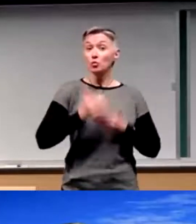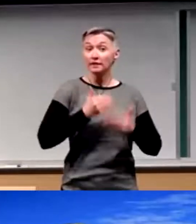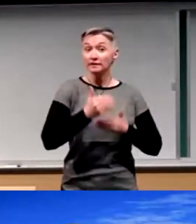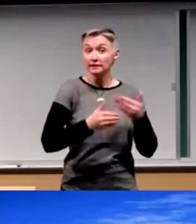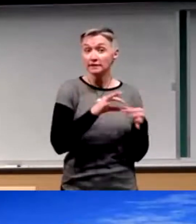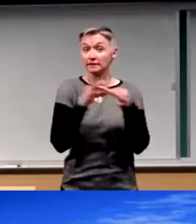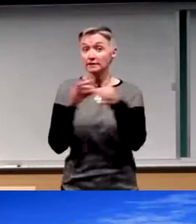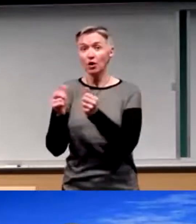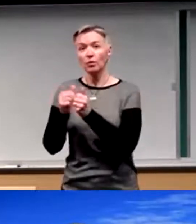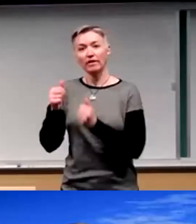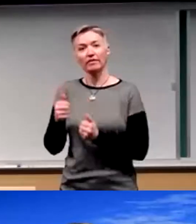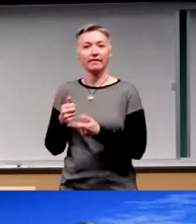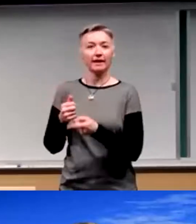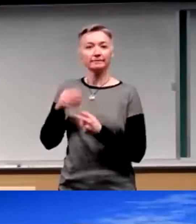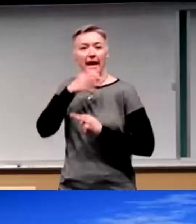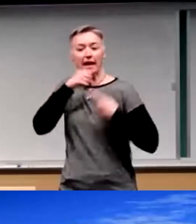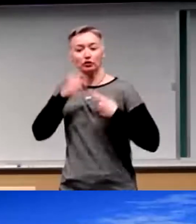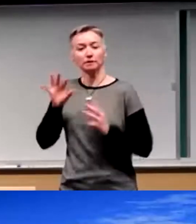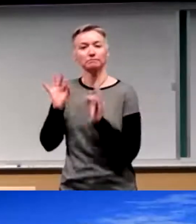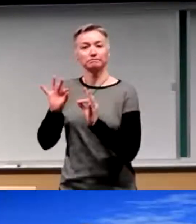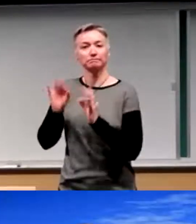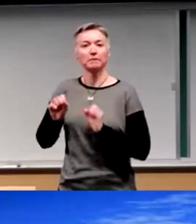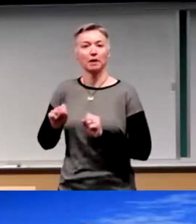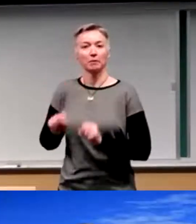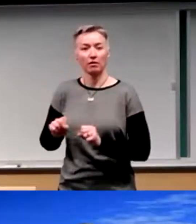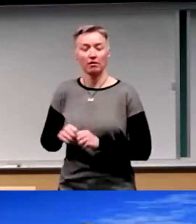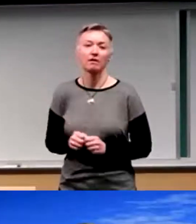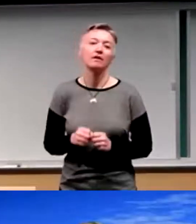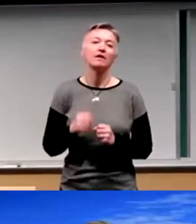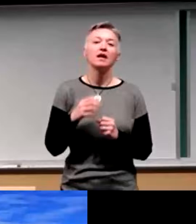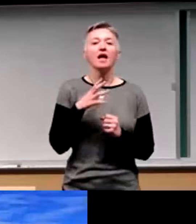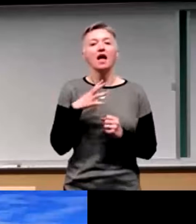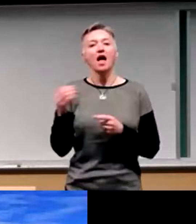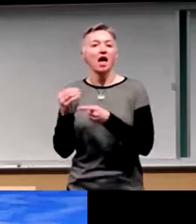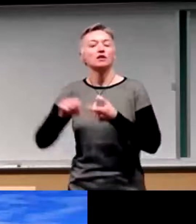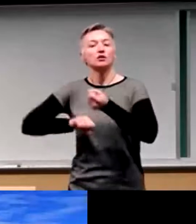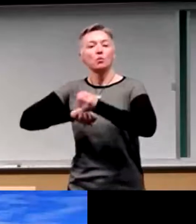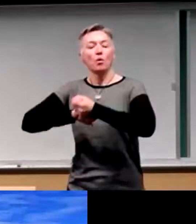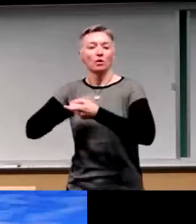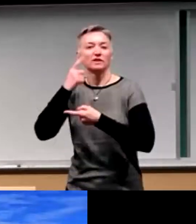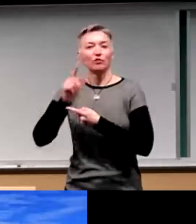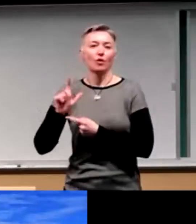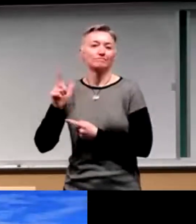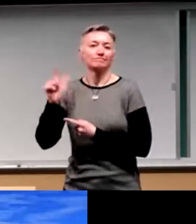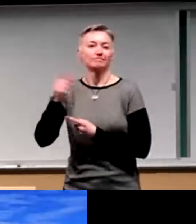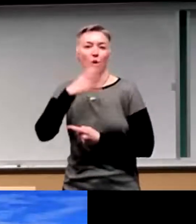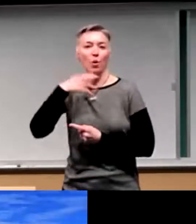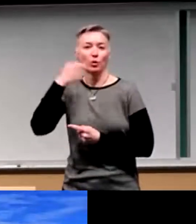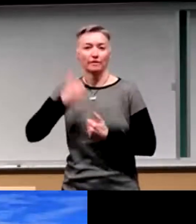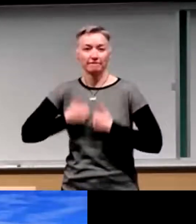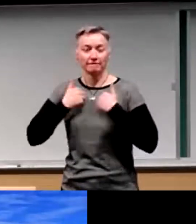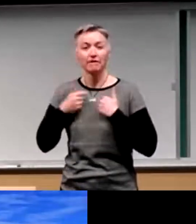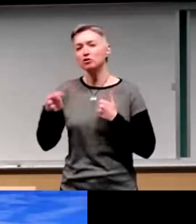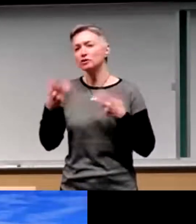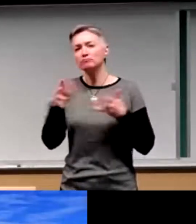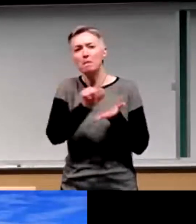with optimal aging, and determinants of social support in later life. She's published papers in Medical